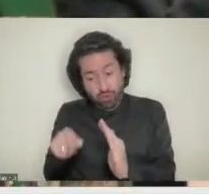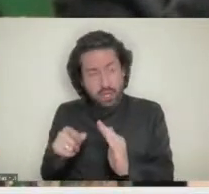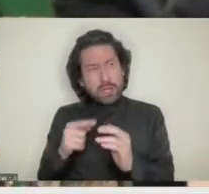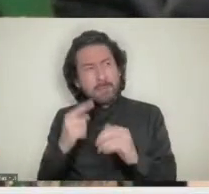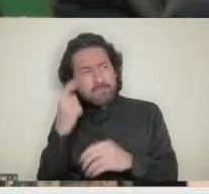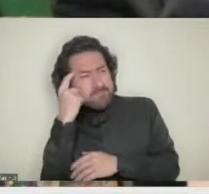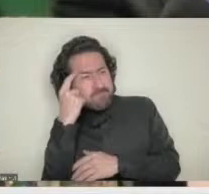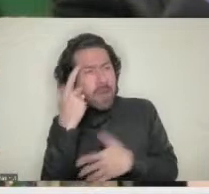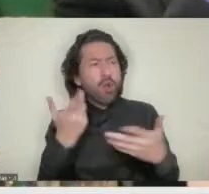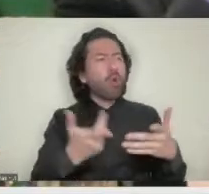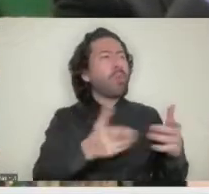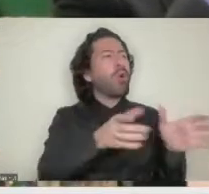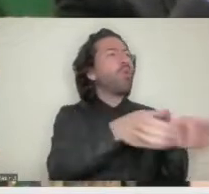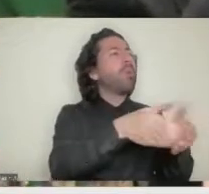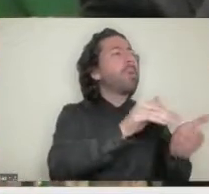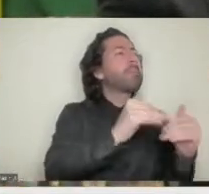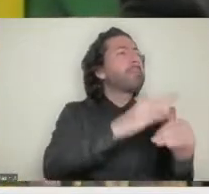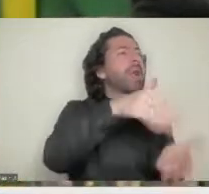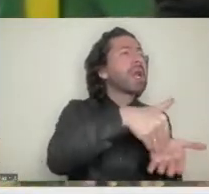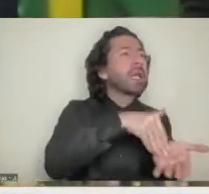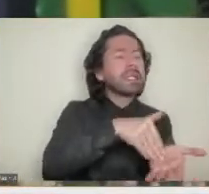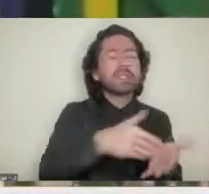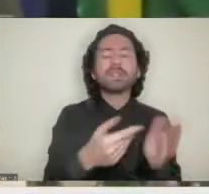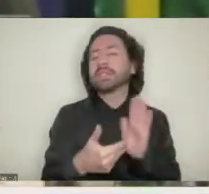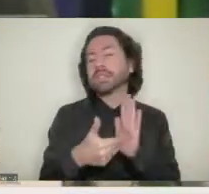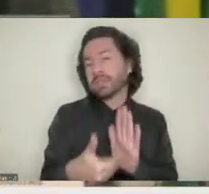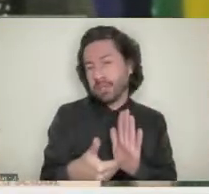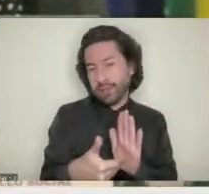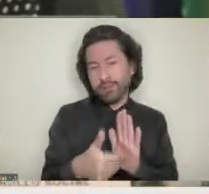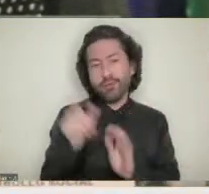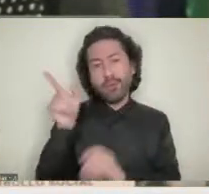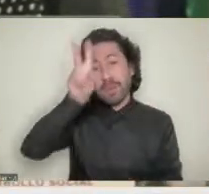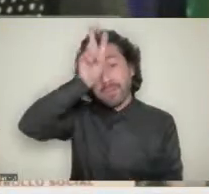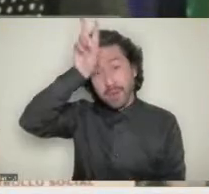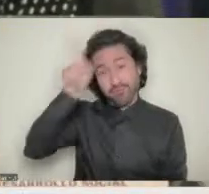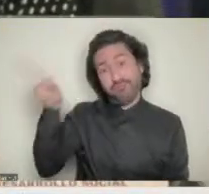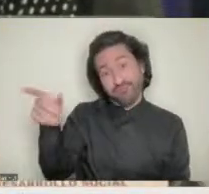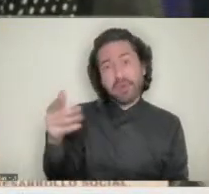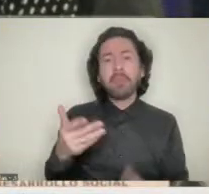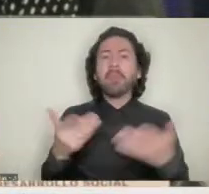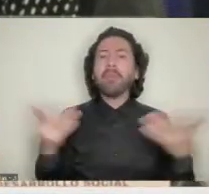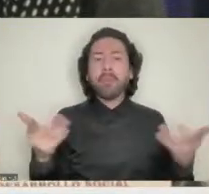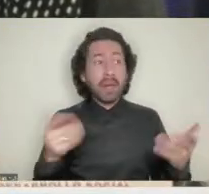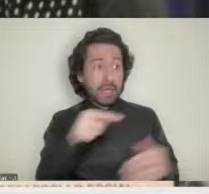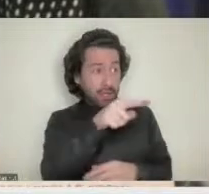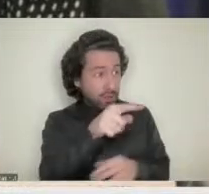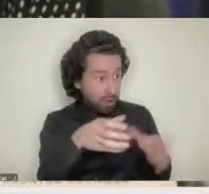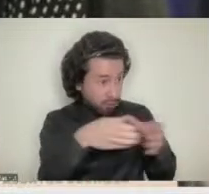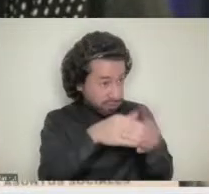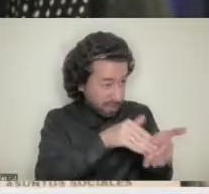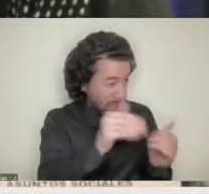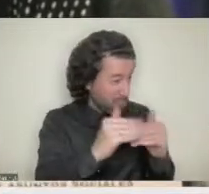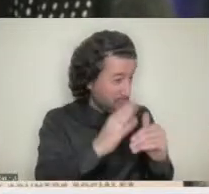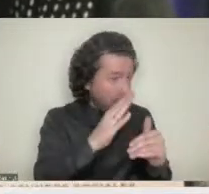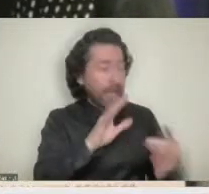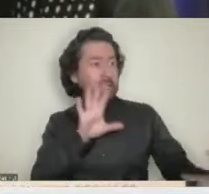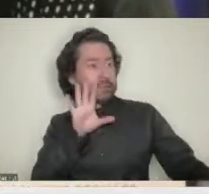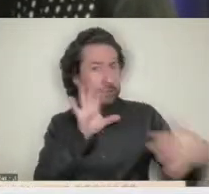can innovate so as to identify the most vulnerable populations. For example, in the case of Peru, in order to